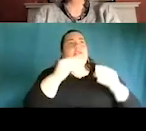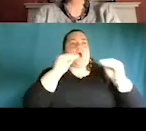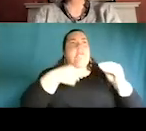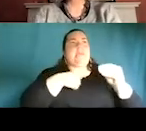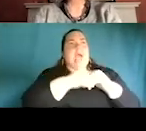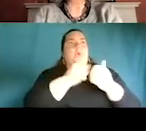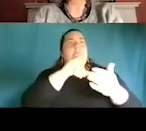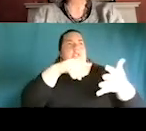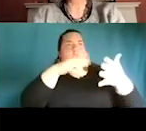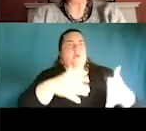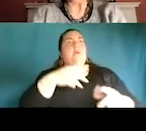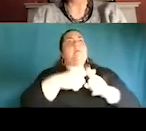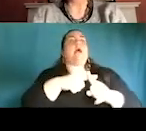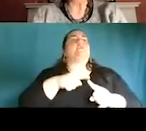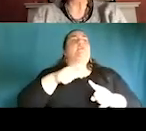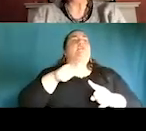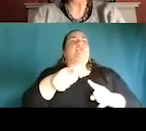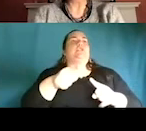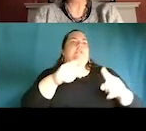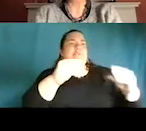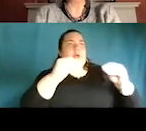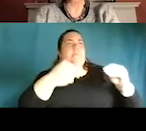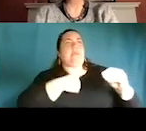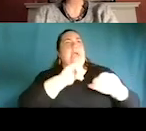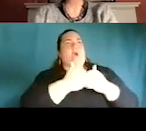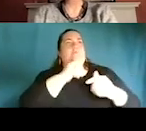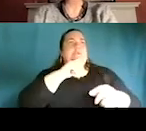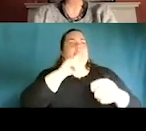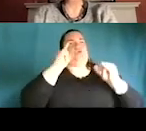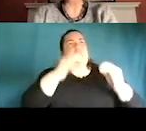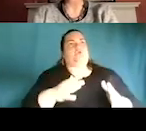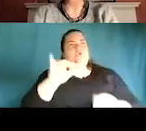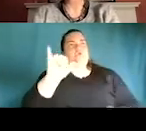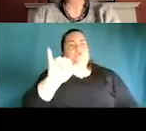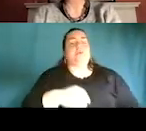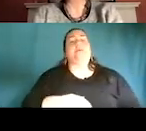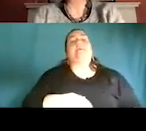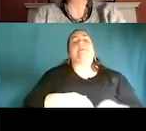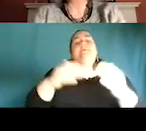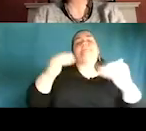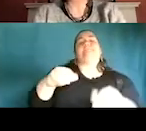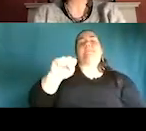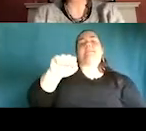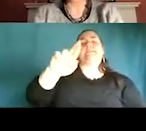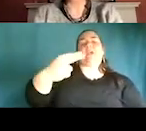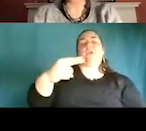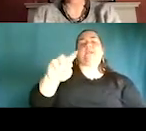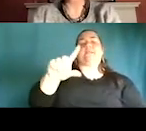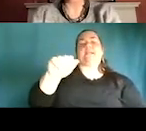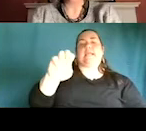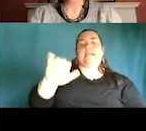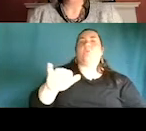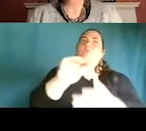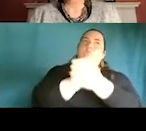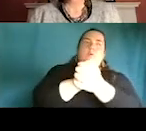Next, Sarah Delaney was nominated by the entire Chemistry Graduate Student Leadership Committee for her efforts to revitalize that